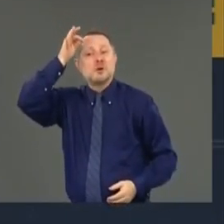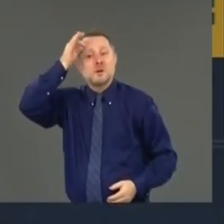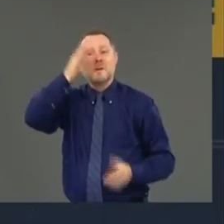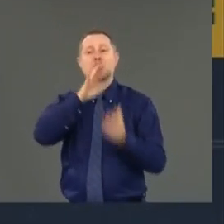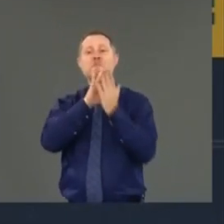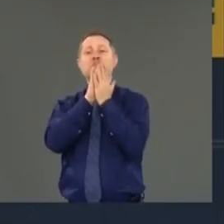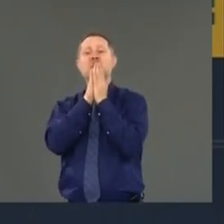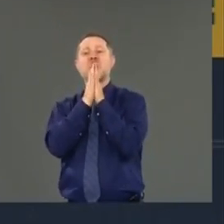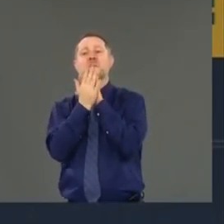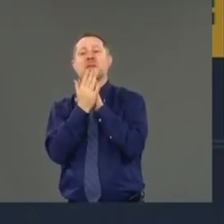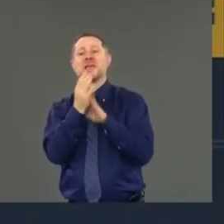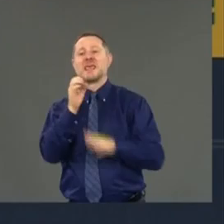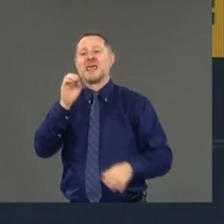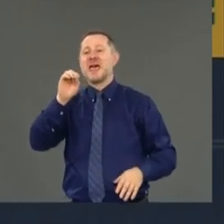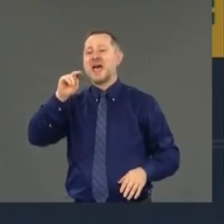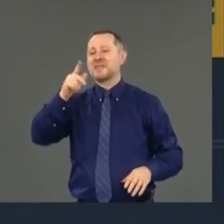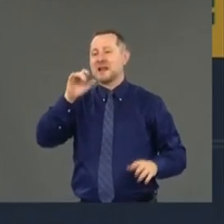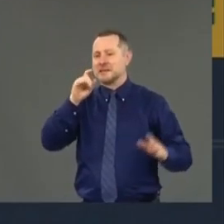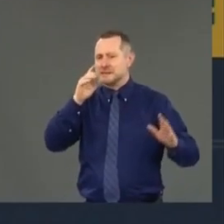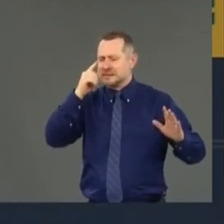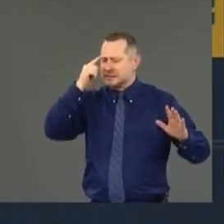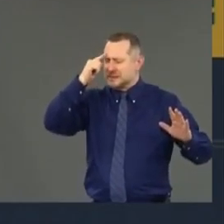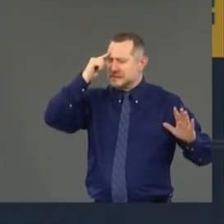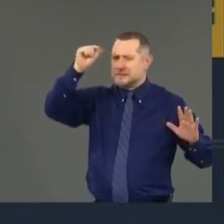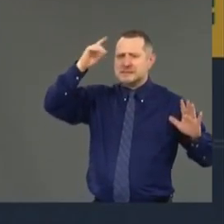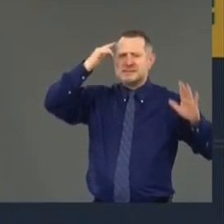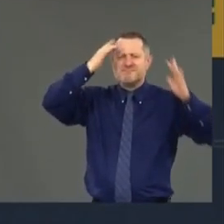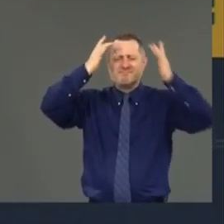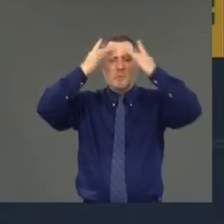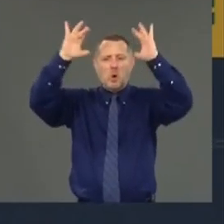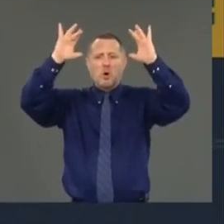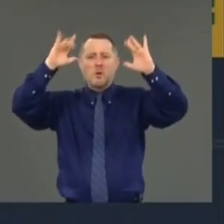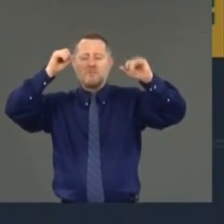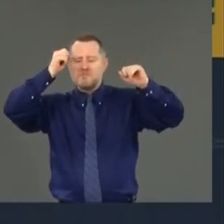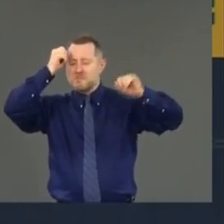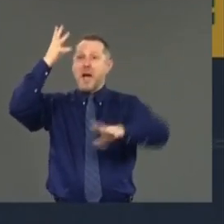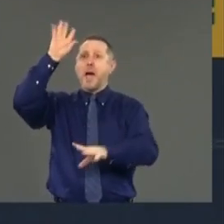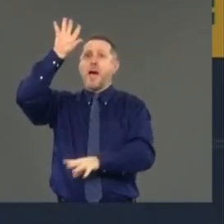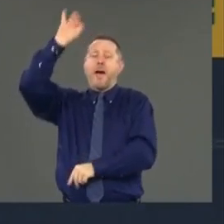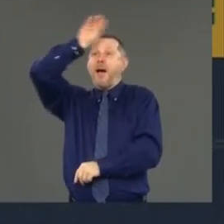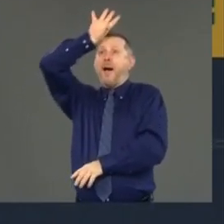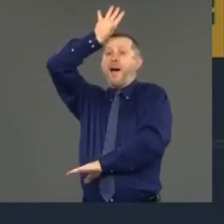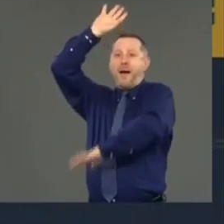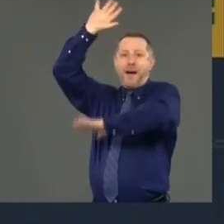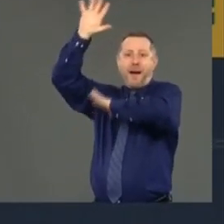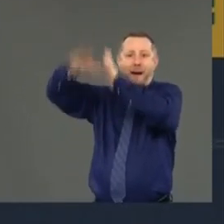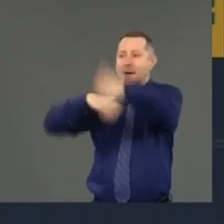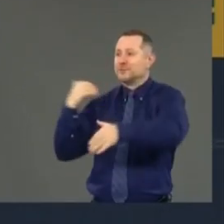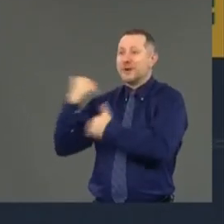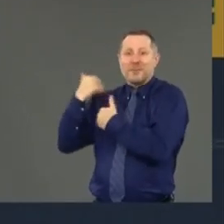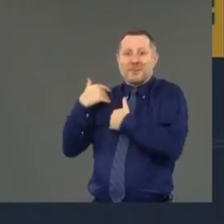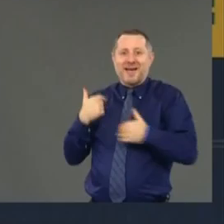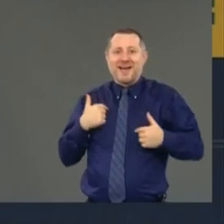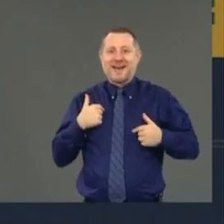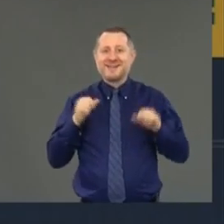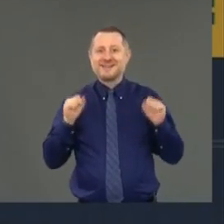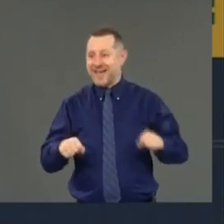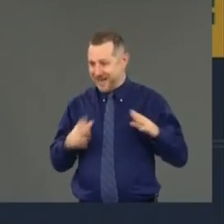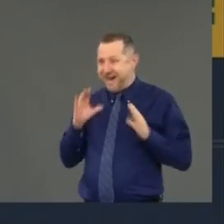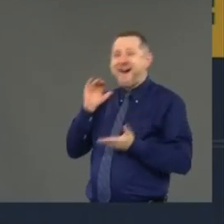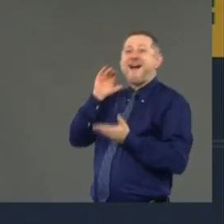and responsible and actually funds the amount necessary to close the gap, which would be smart and